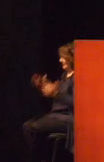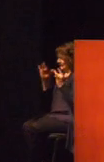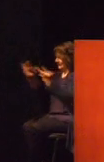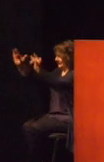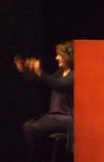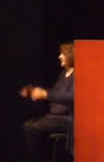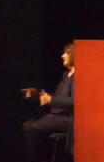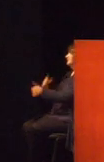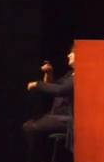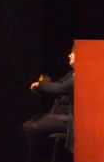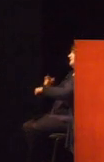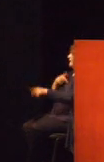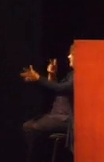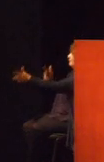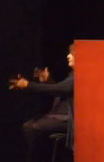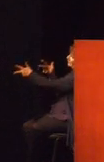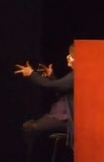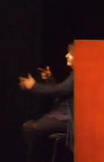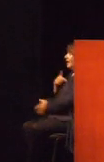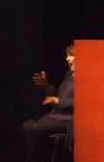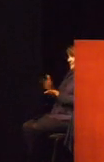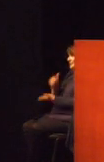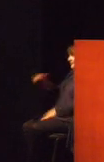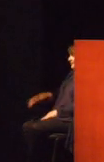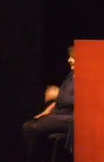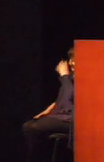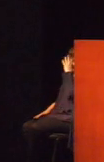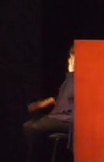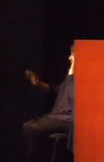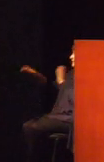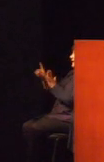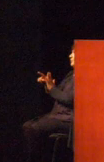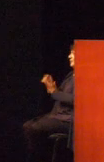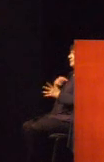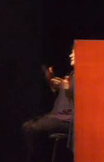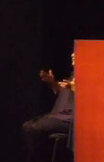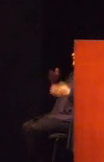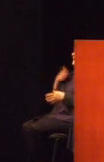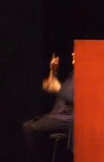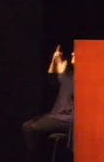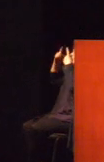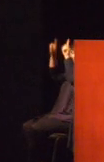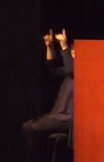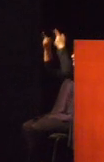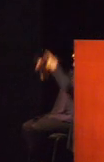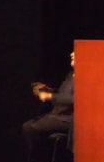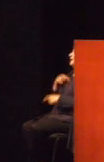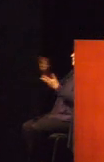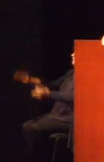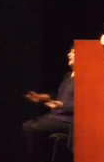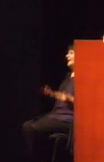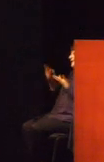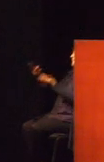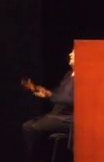this was the first time I ever got pulled over, and I deserved it. And in the moment, I was thinking, I am so glad this is finally happening, because I've been waiting for this